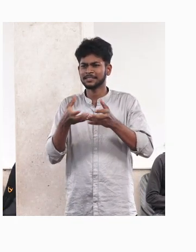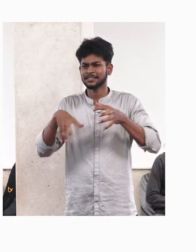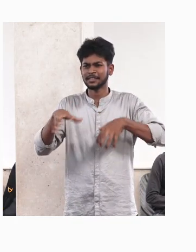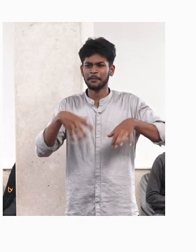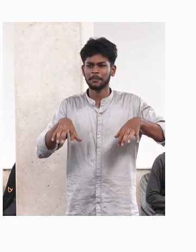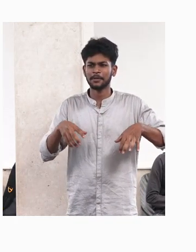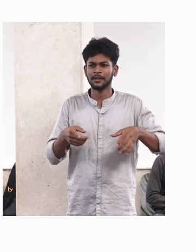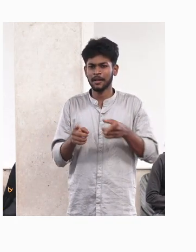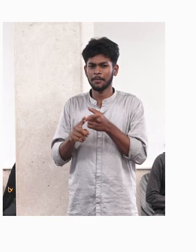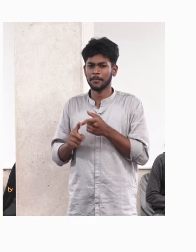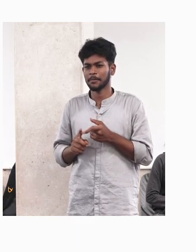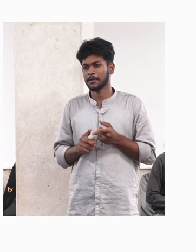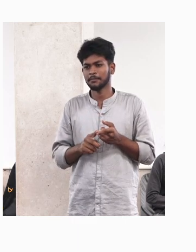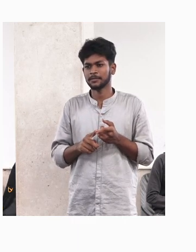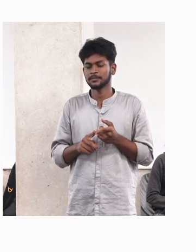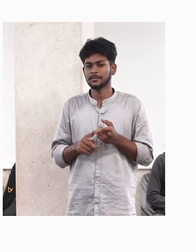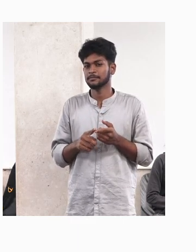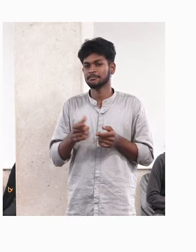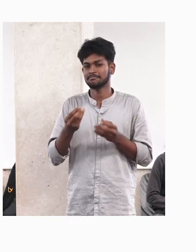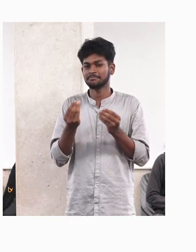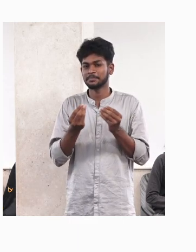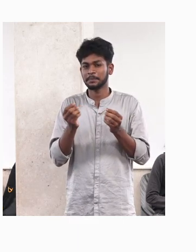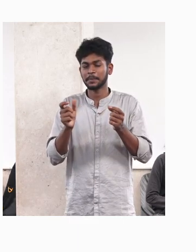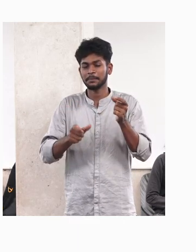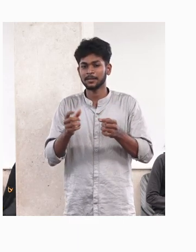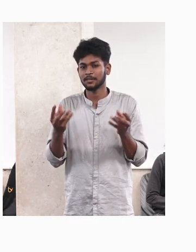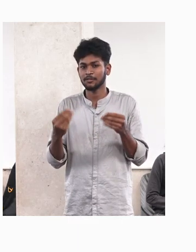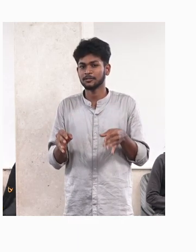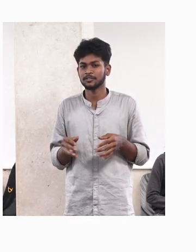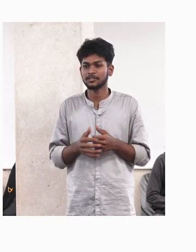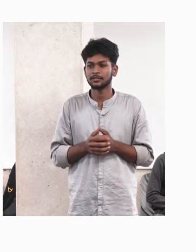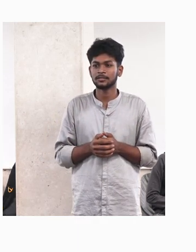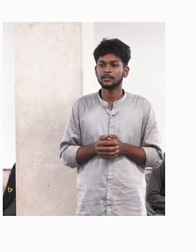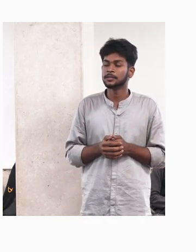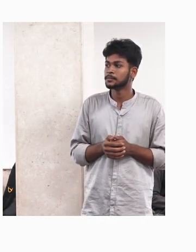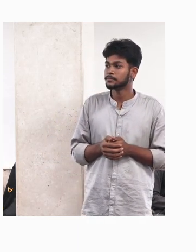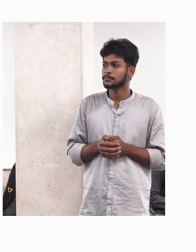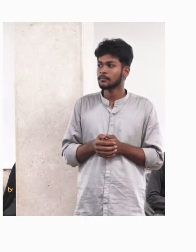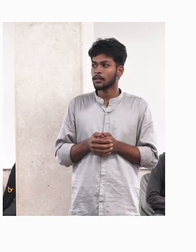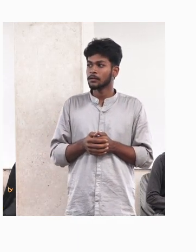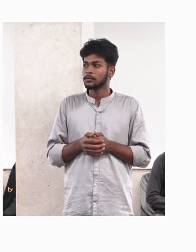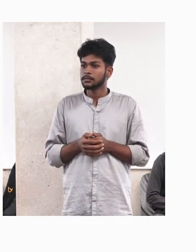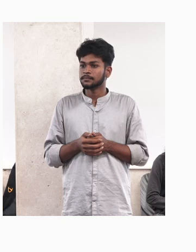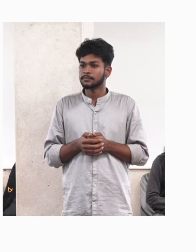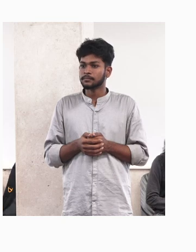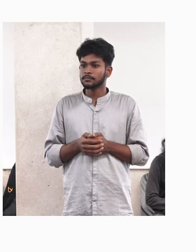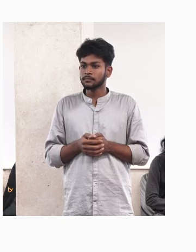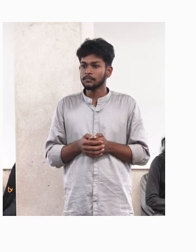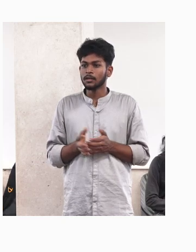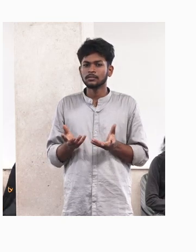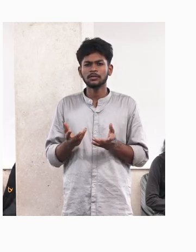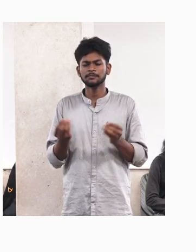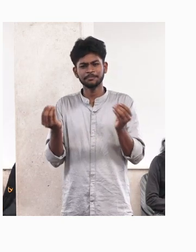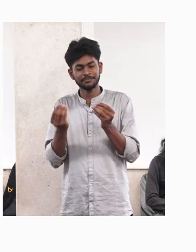I think we have lost mostly of this thing. And then last is the possibility for